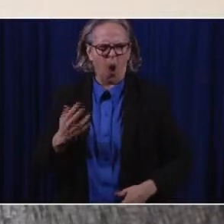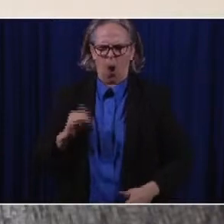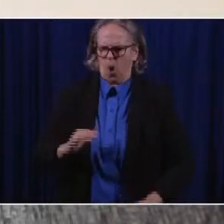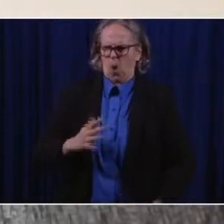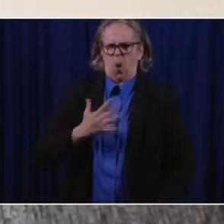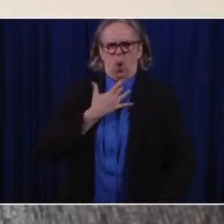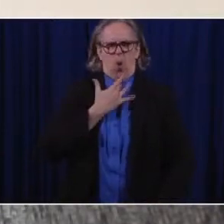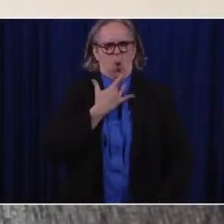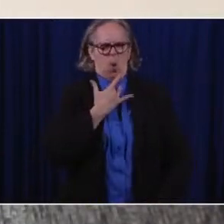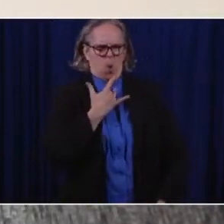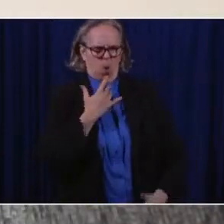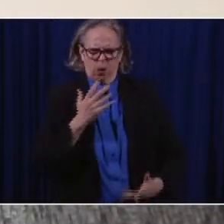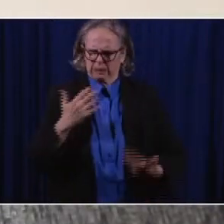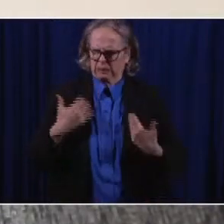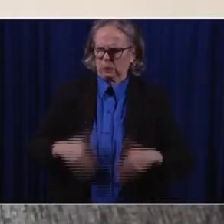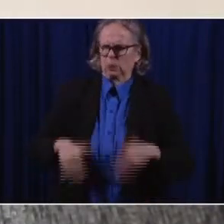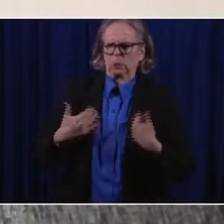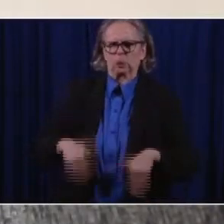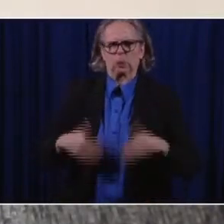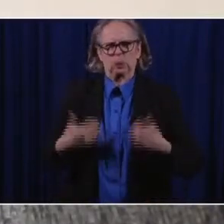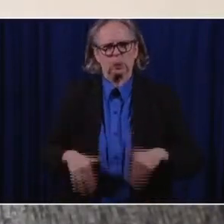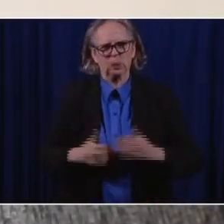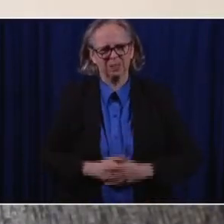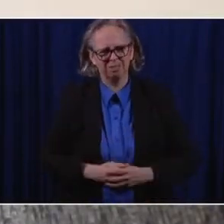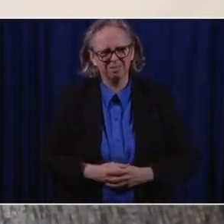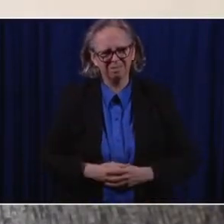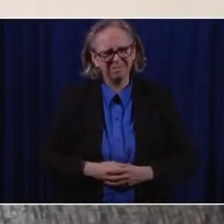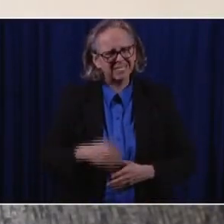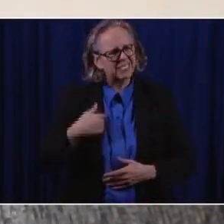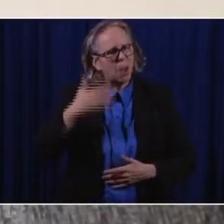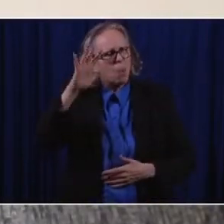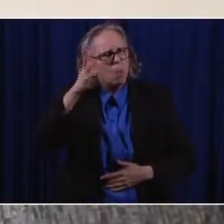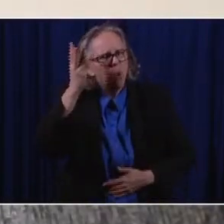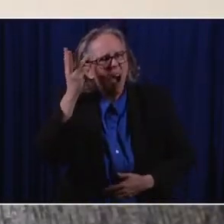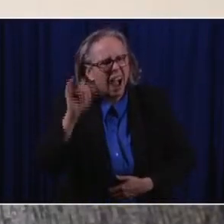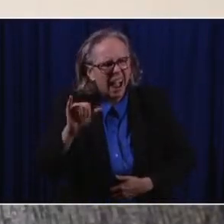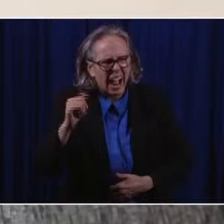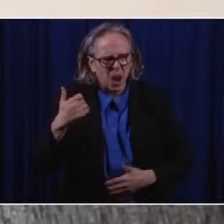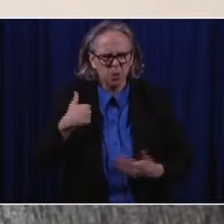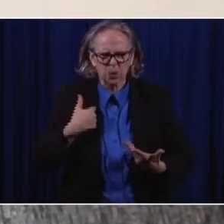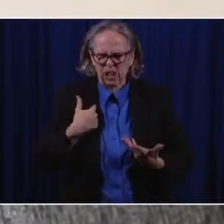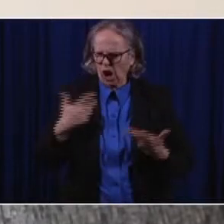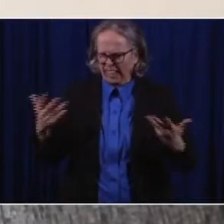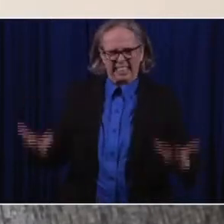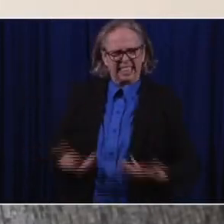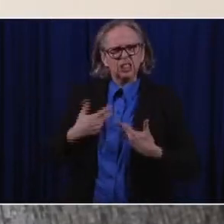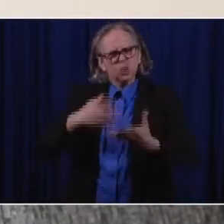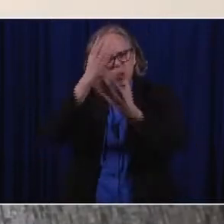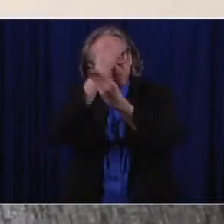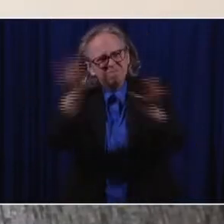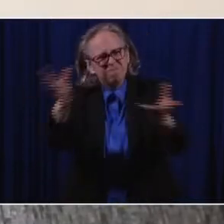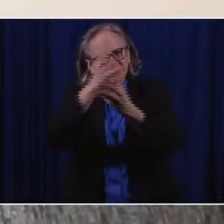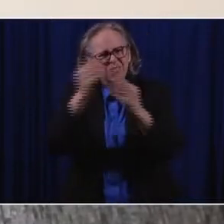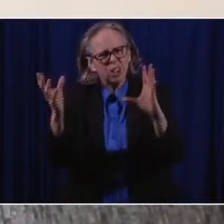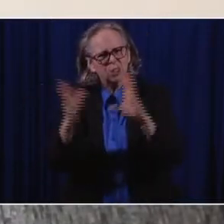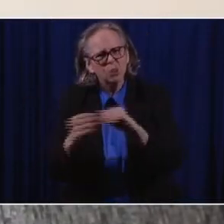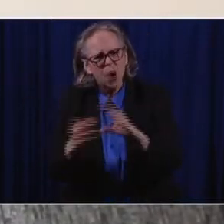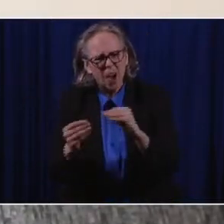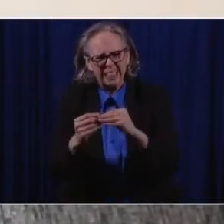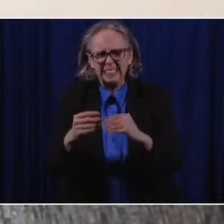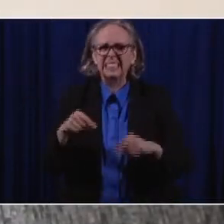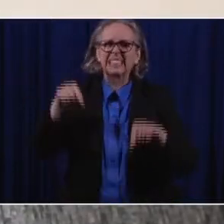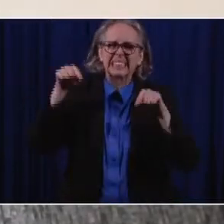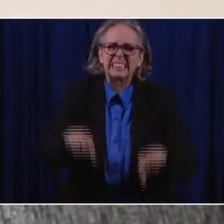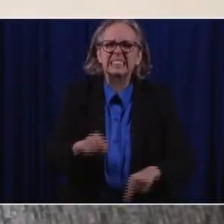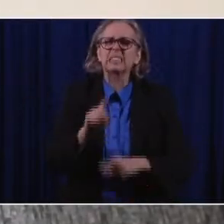serious this is. And I think that's what Jasmine and myself and every healthcare worker would like to get out, is that this is real and it's serious,